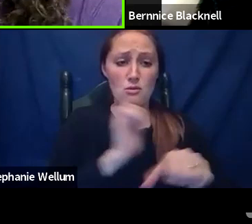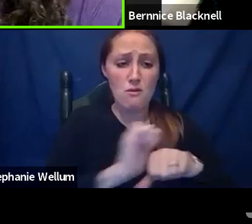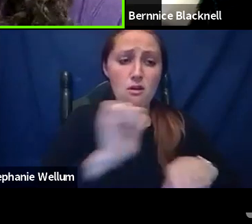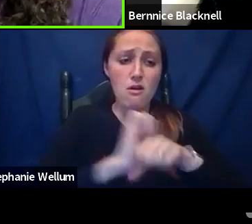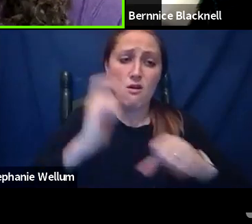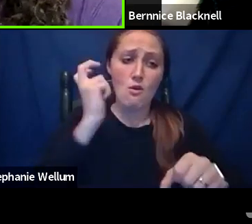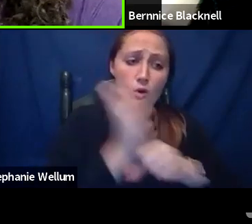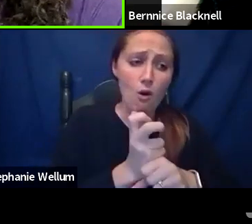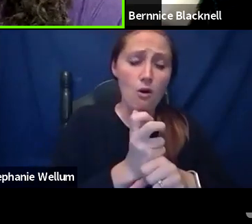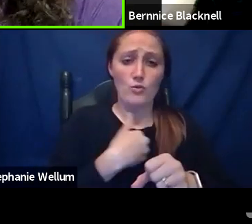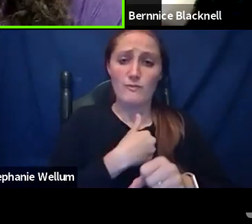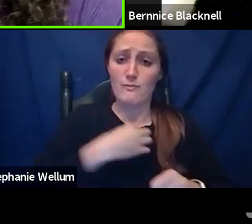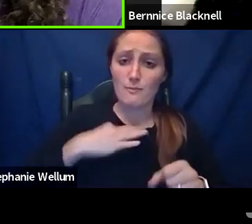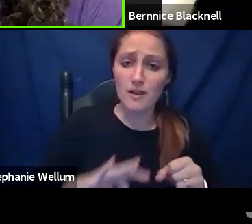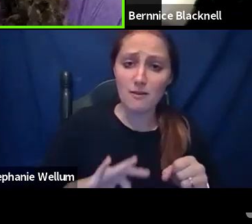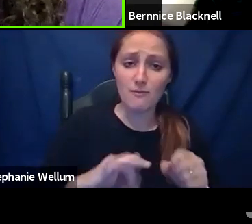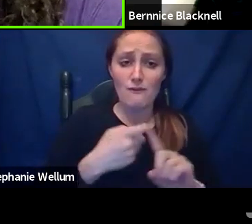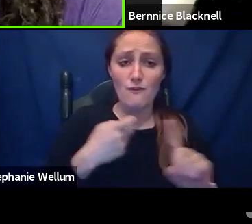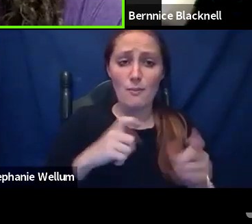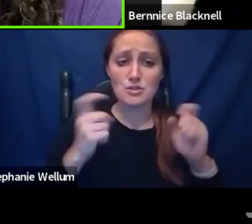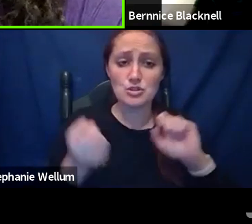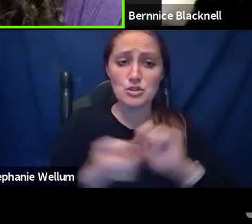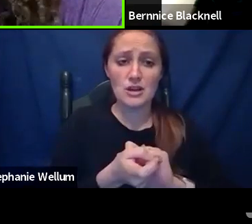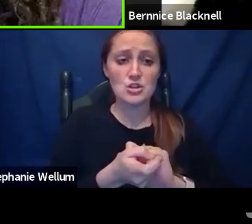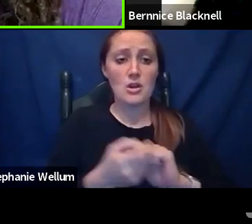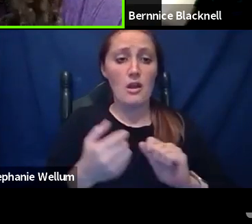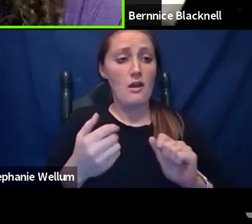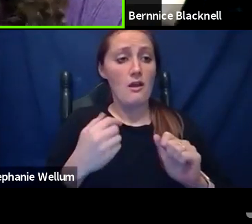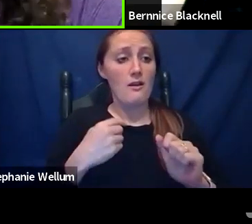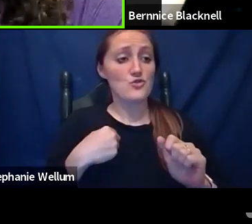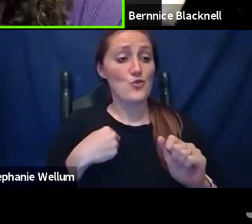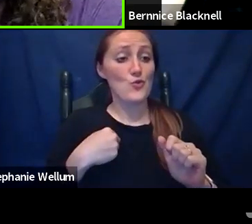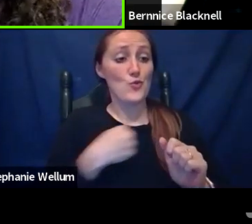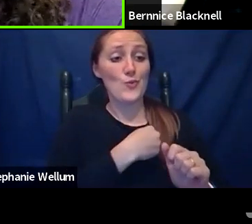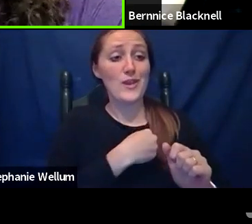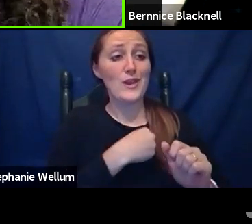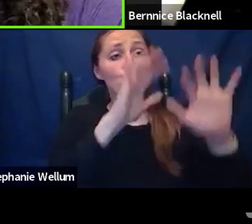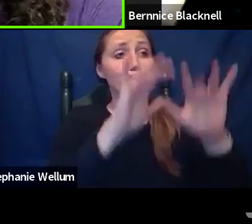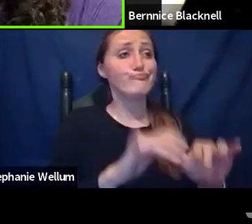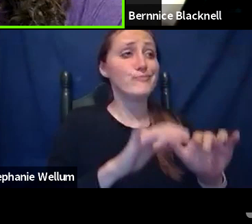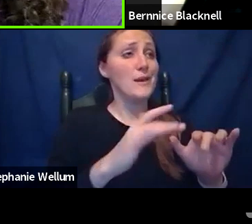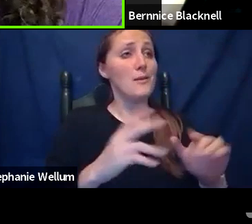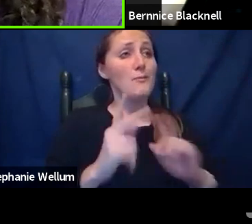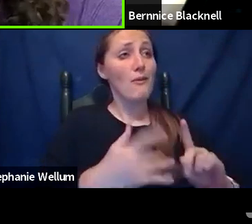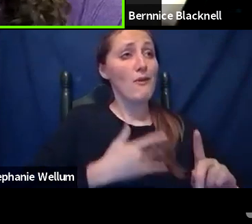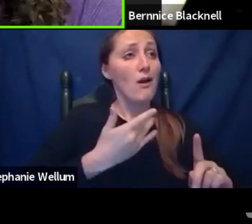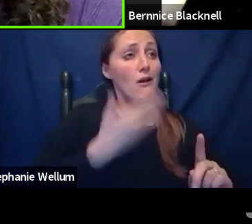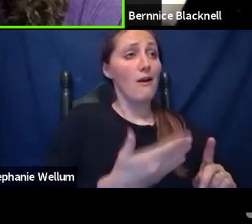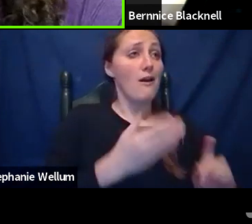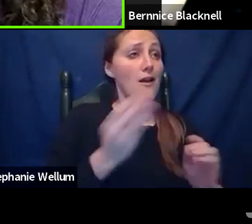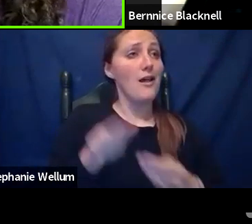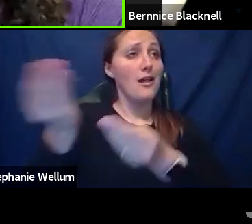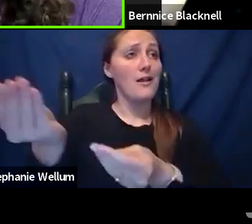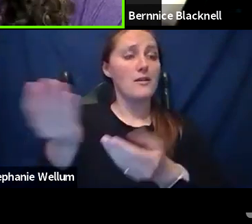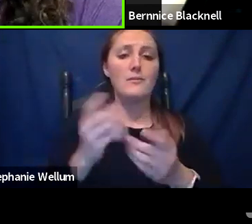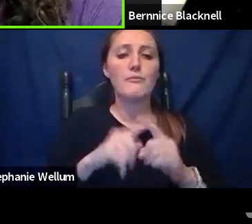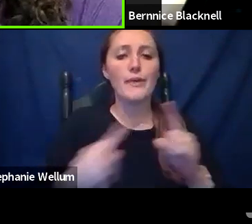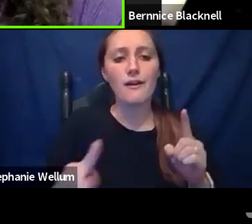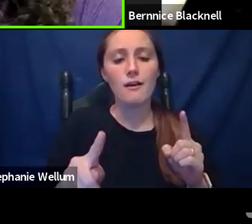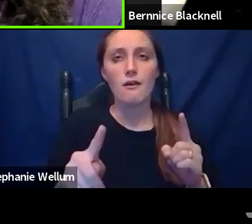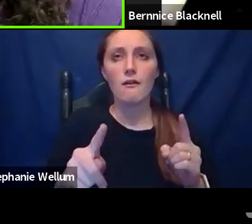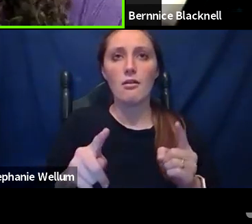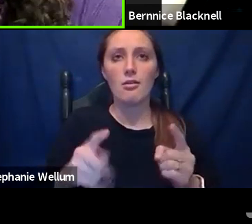us put together a document that makes people feel good and then doesn't really result in us getting the kind of change or